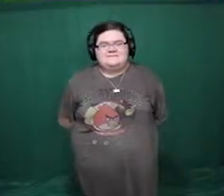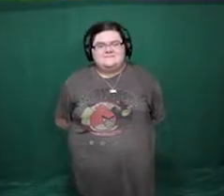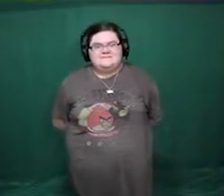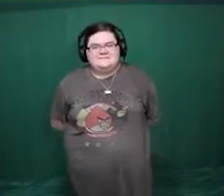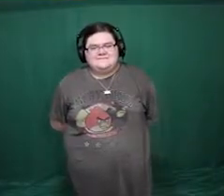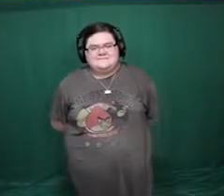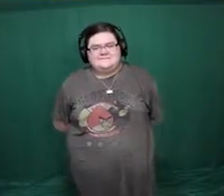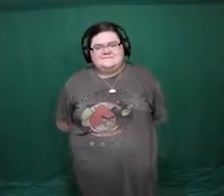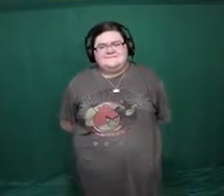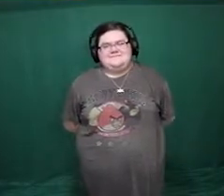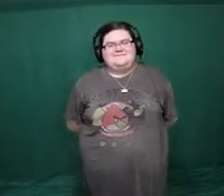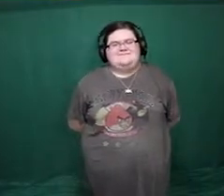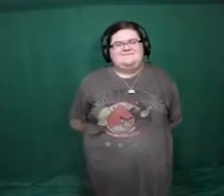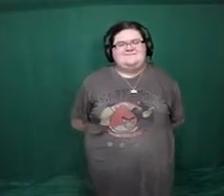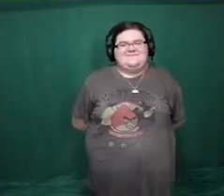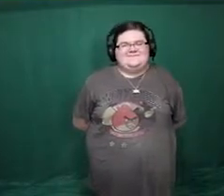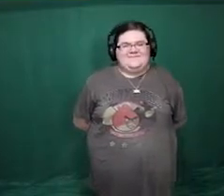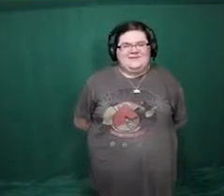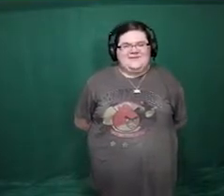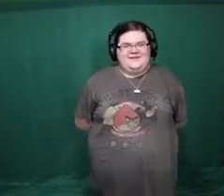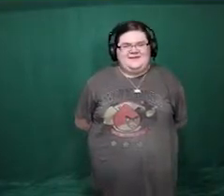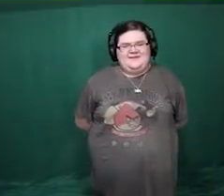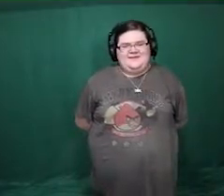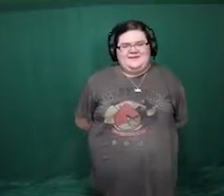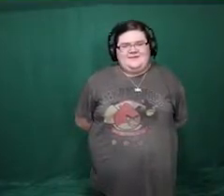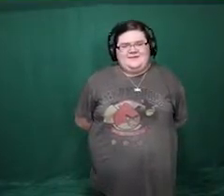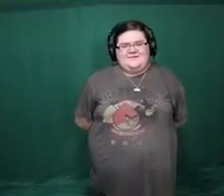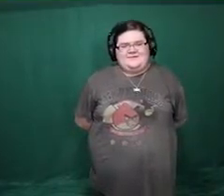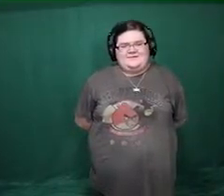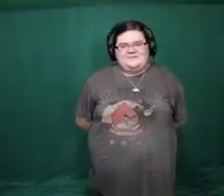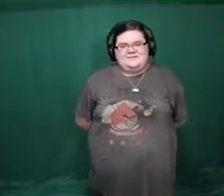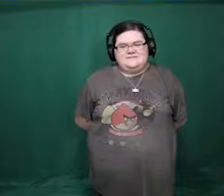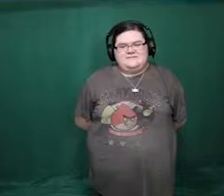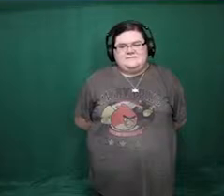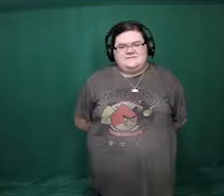Stinky guy sucks. Help, I've fallen and I can't get up. Okay. Stinky guy